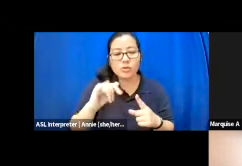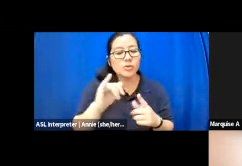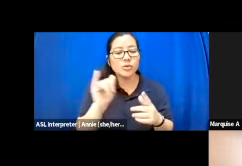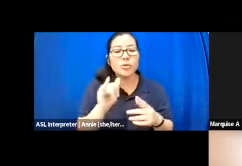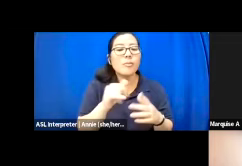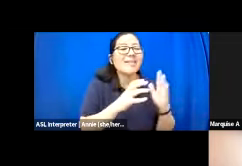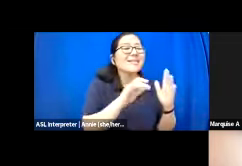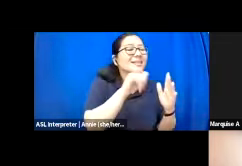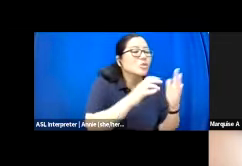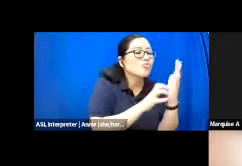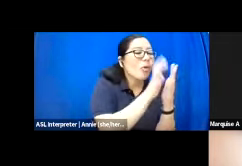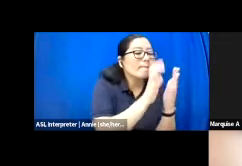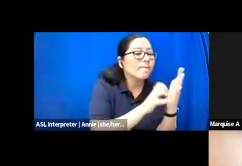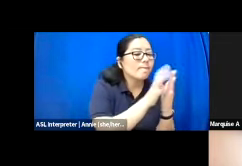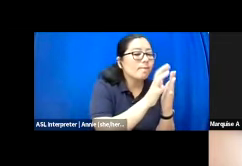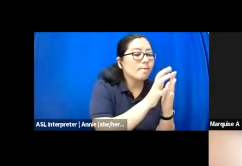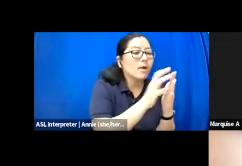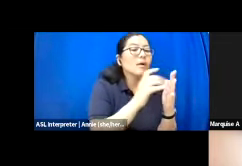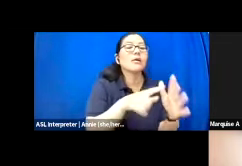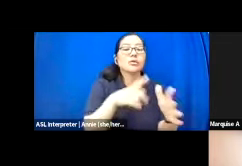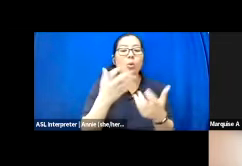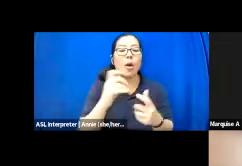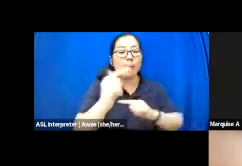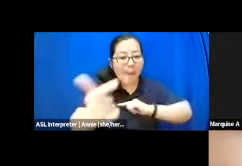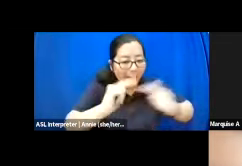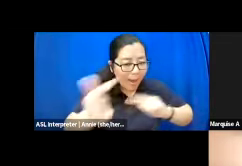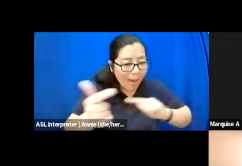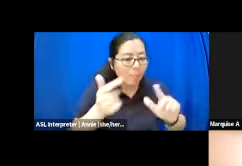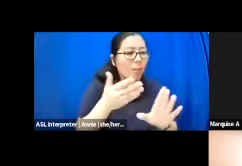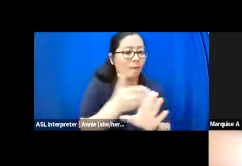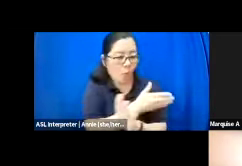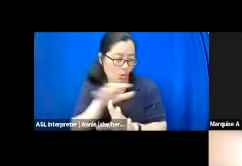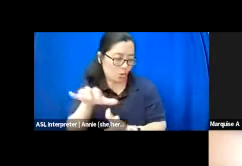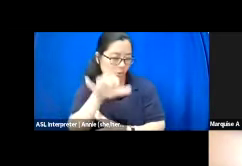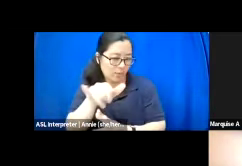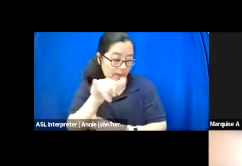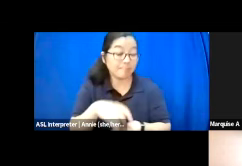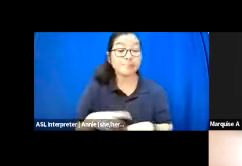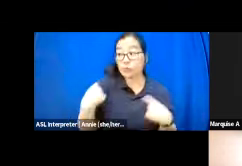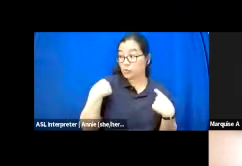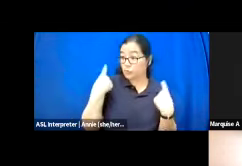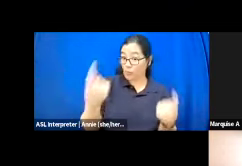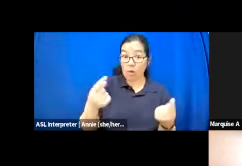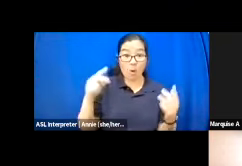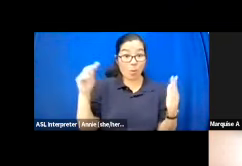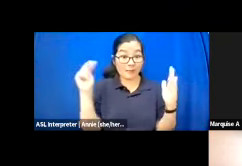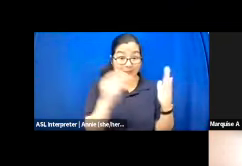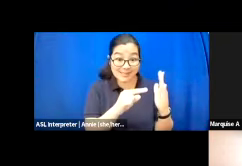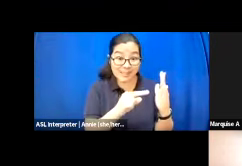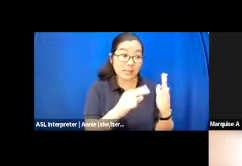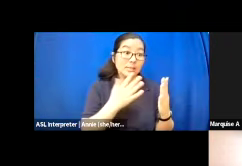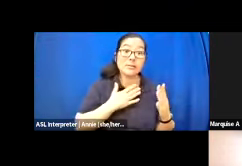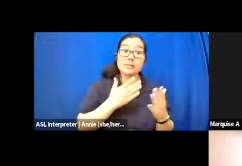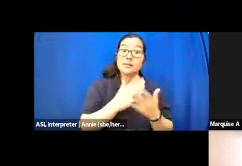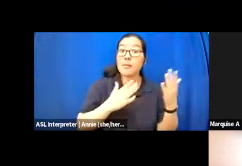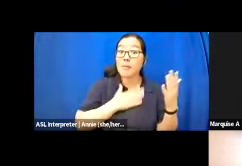draft. So I give you feedback, and then most of the time, so far, what I've seen is feedback stuff is.